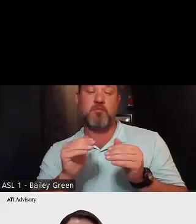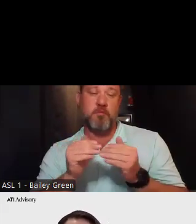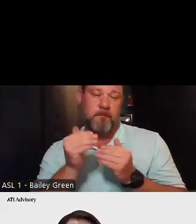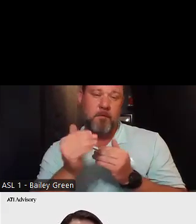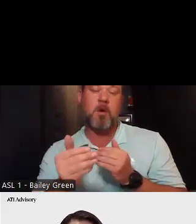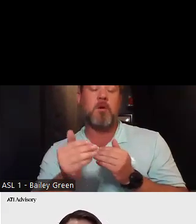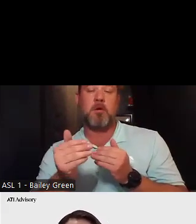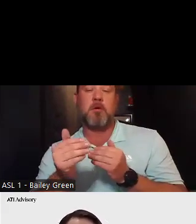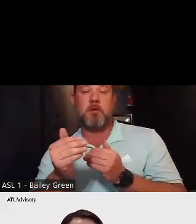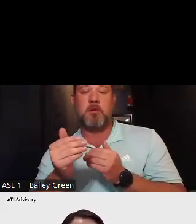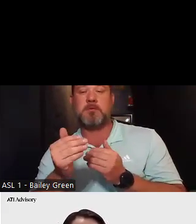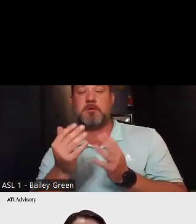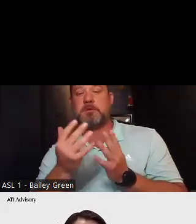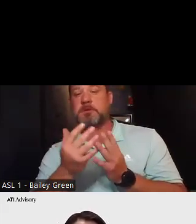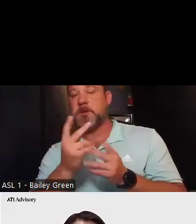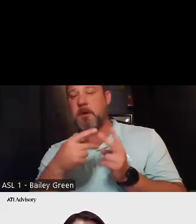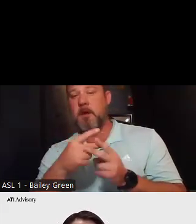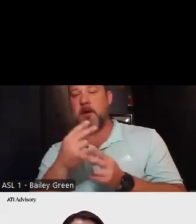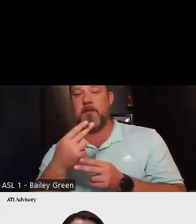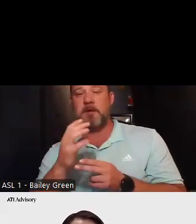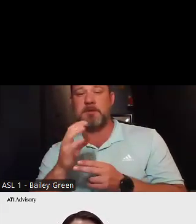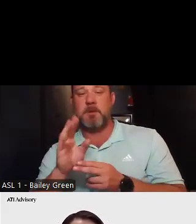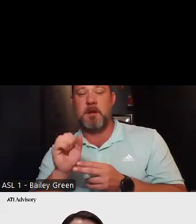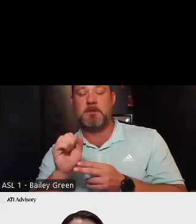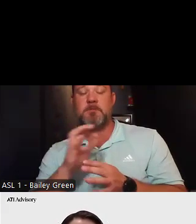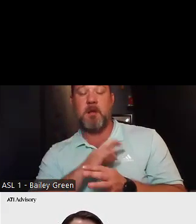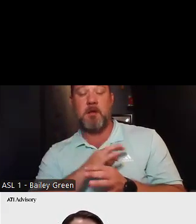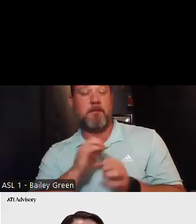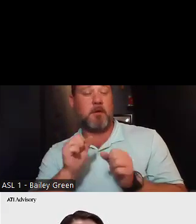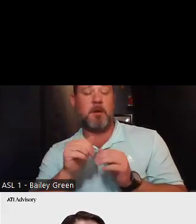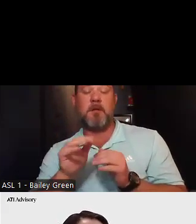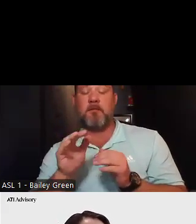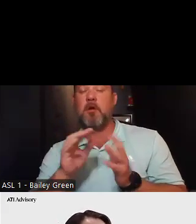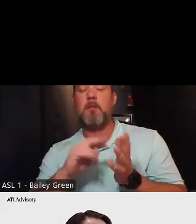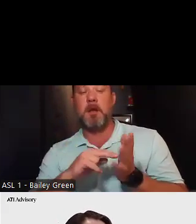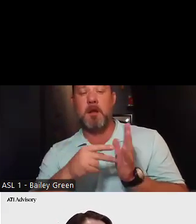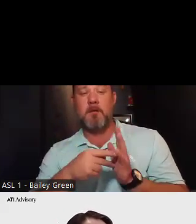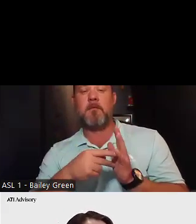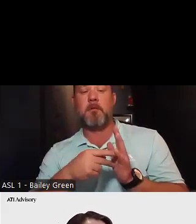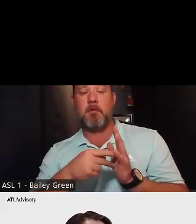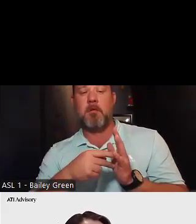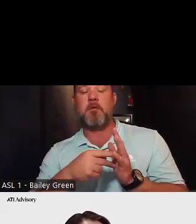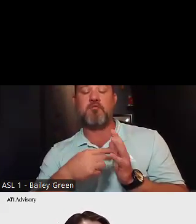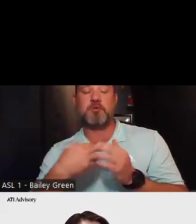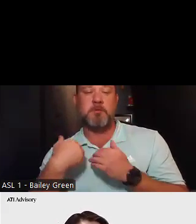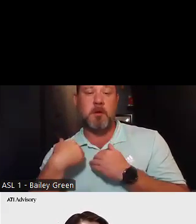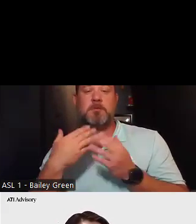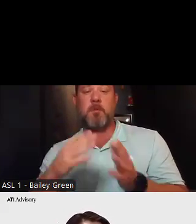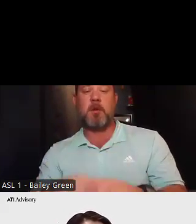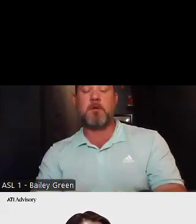And so, some type of HCBS benefit could be delivered in a meaningful and fiscally responsible manner